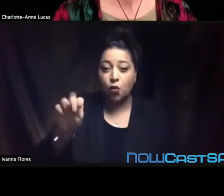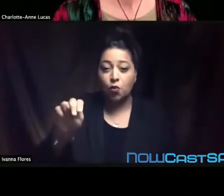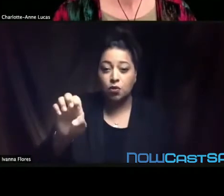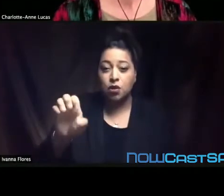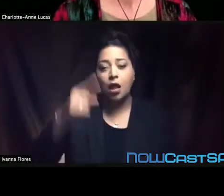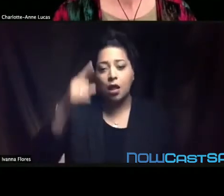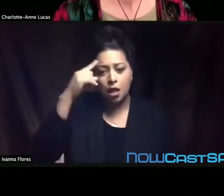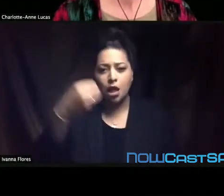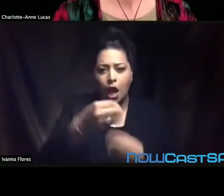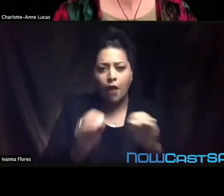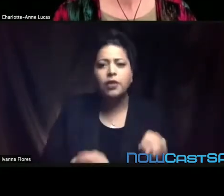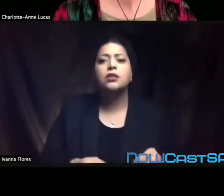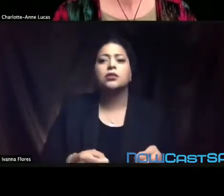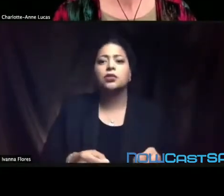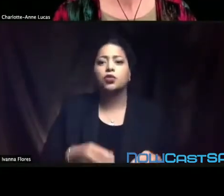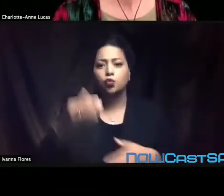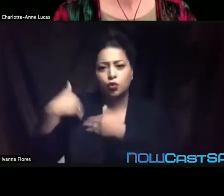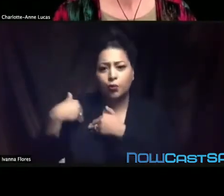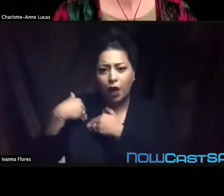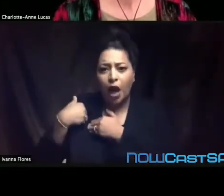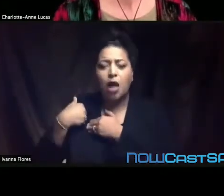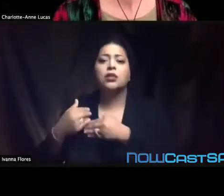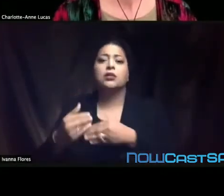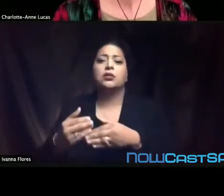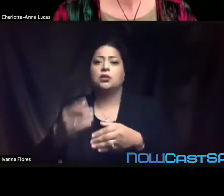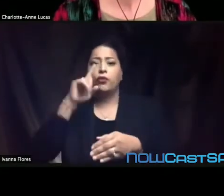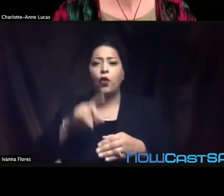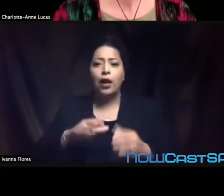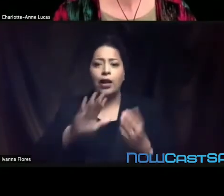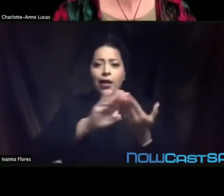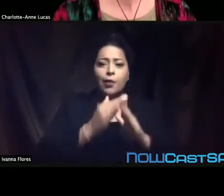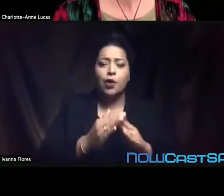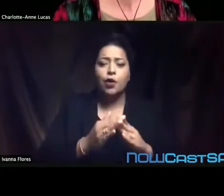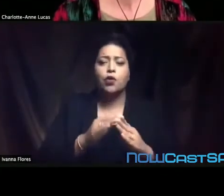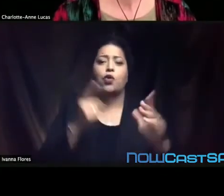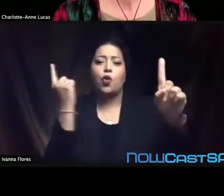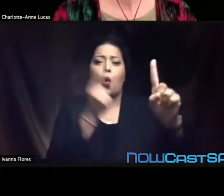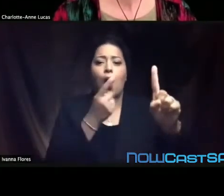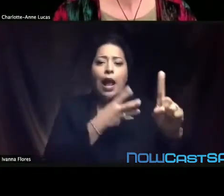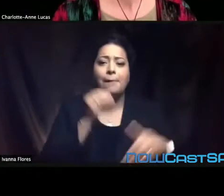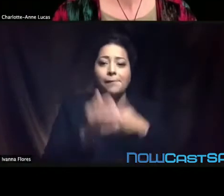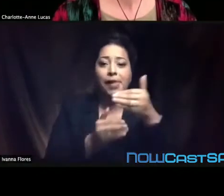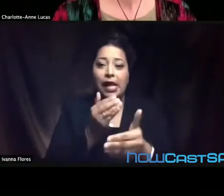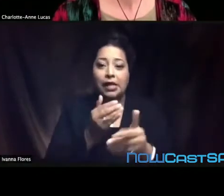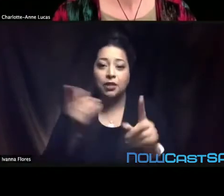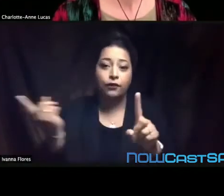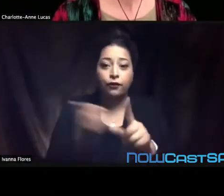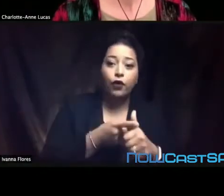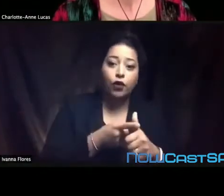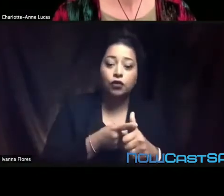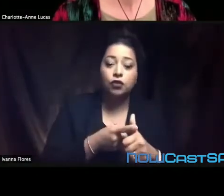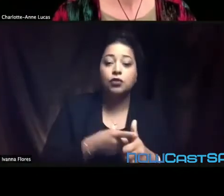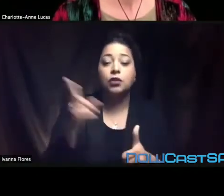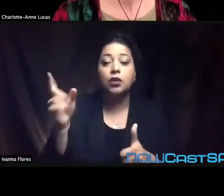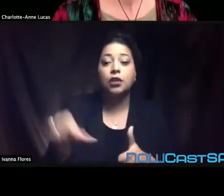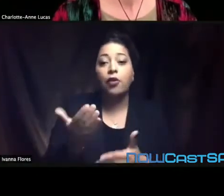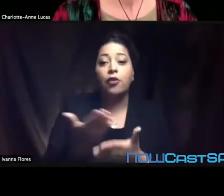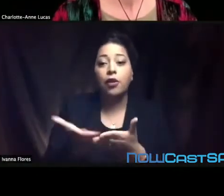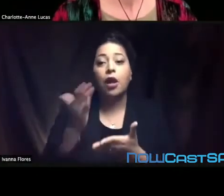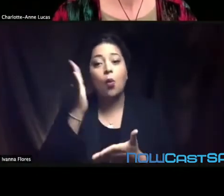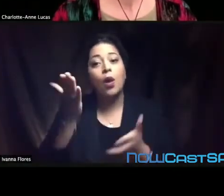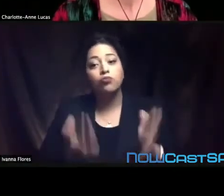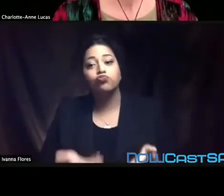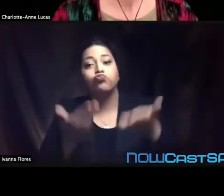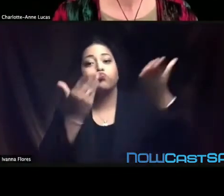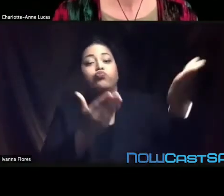to compromise in a way that leans toward neighborhood goals and neighborhood plans first. Also, tangible item, I will propose, either